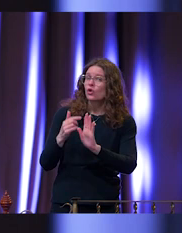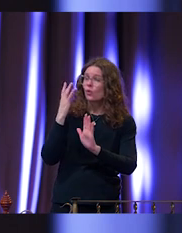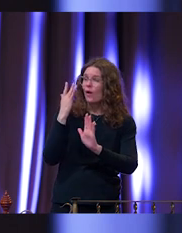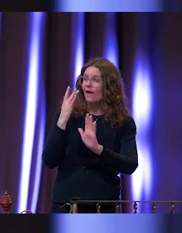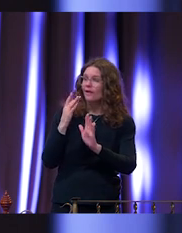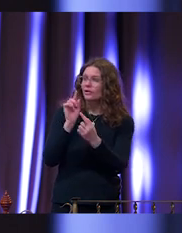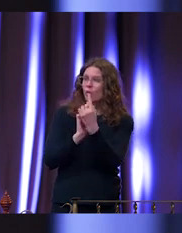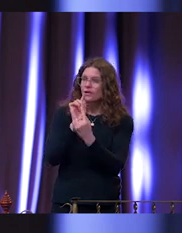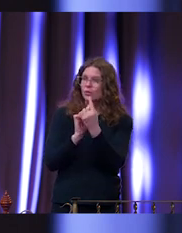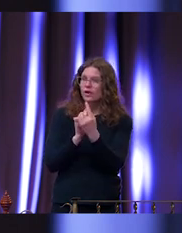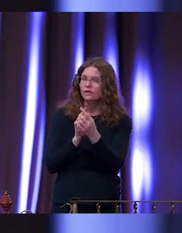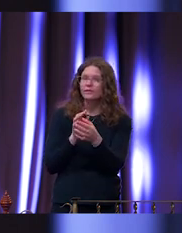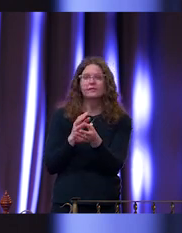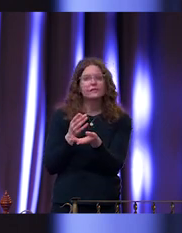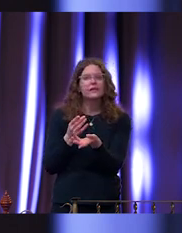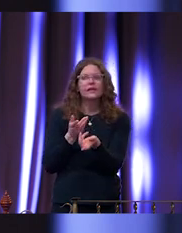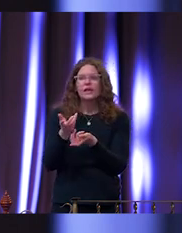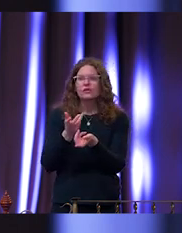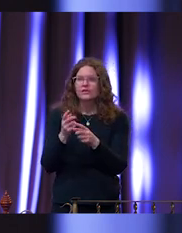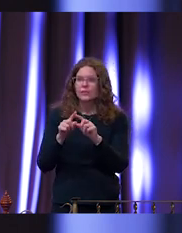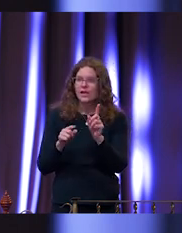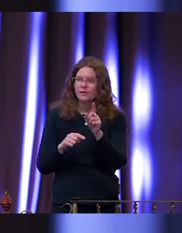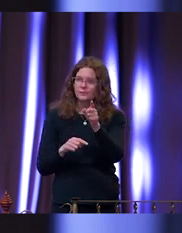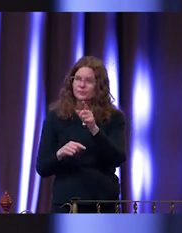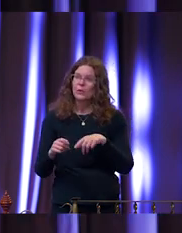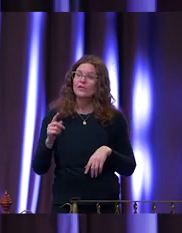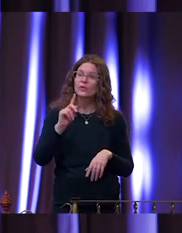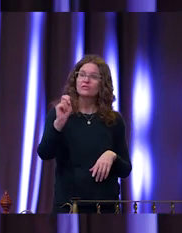interaction. Urooj. Yeah, we had a question here.